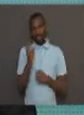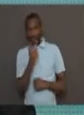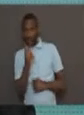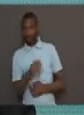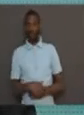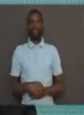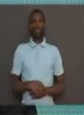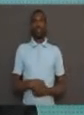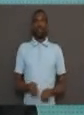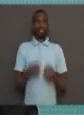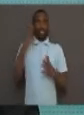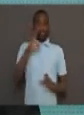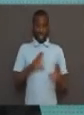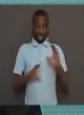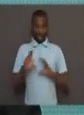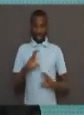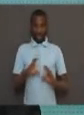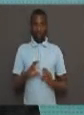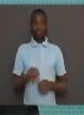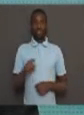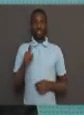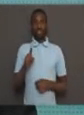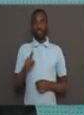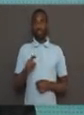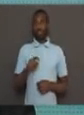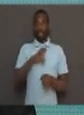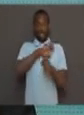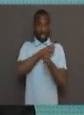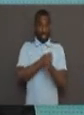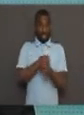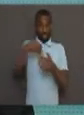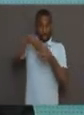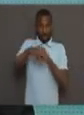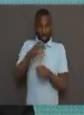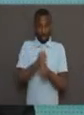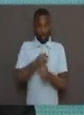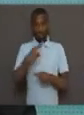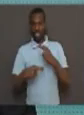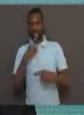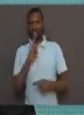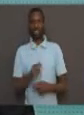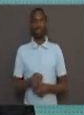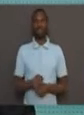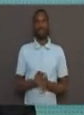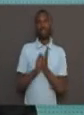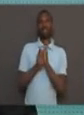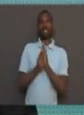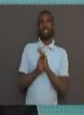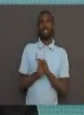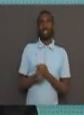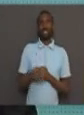In comparison, most chemical oxidation reactions, such